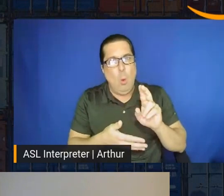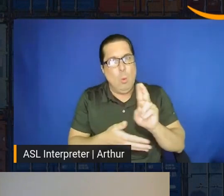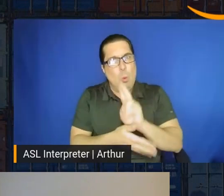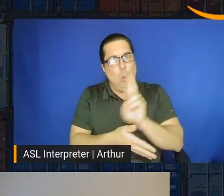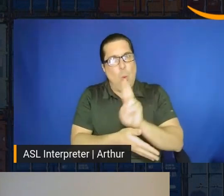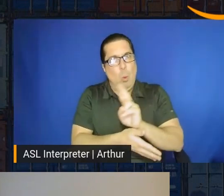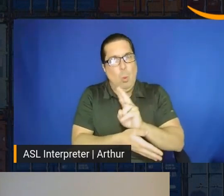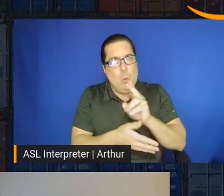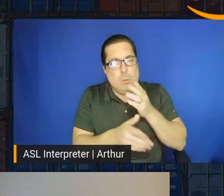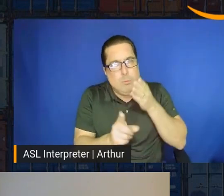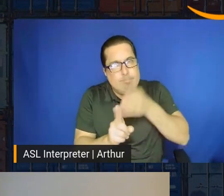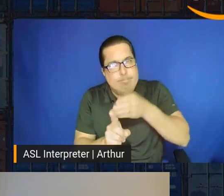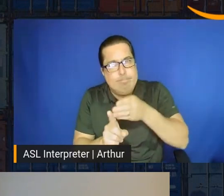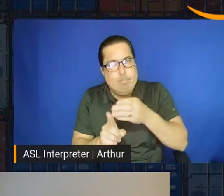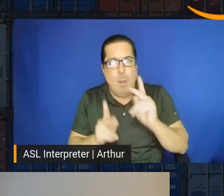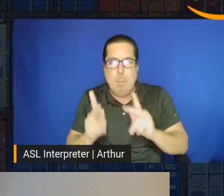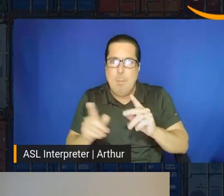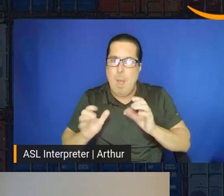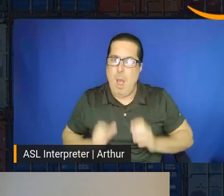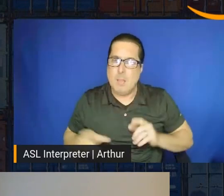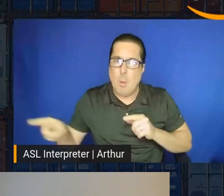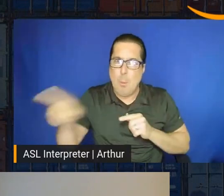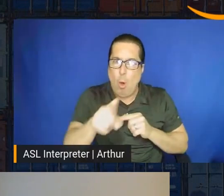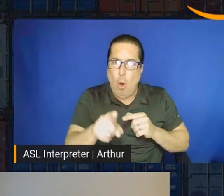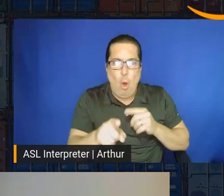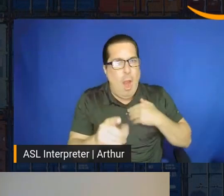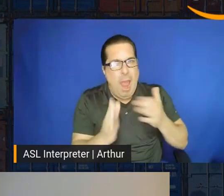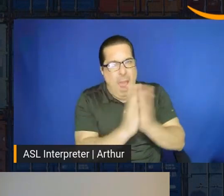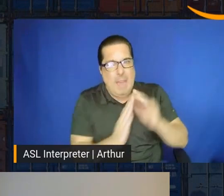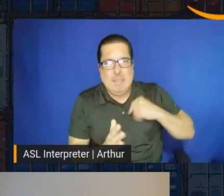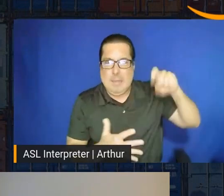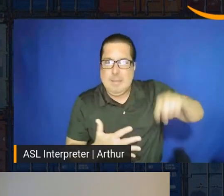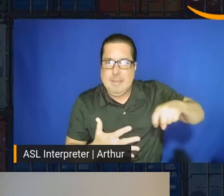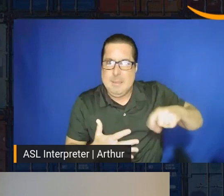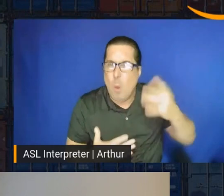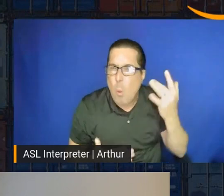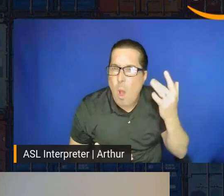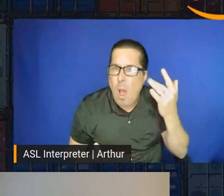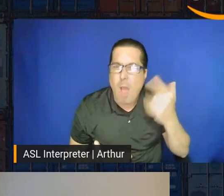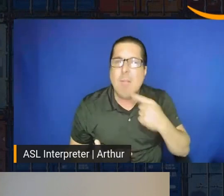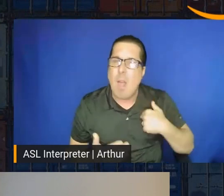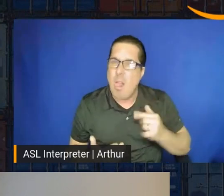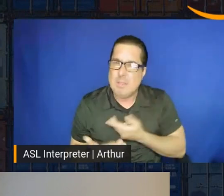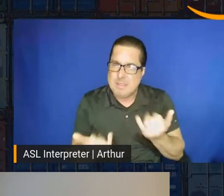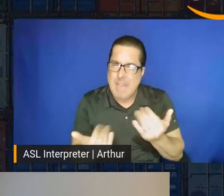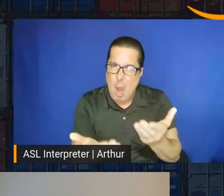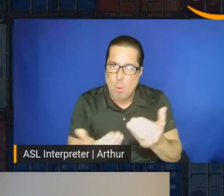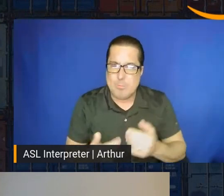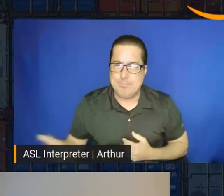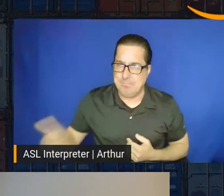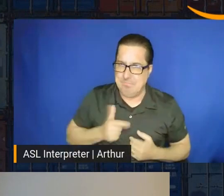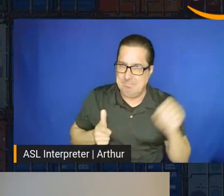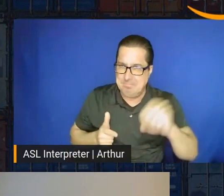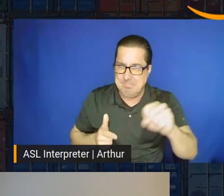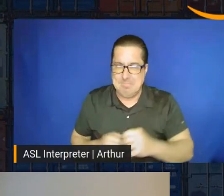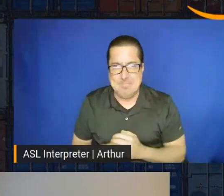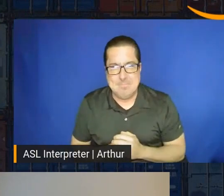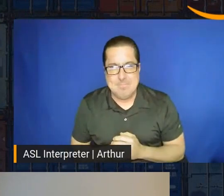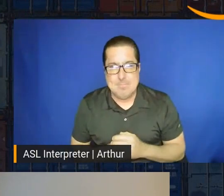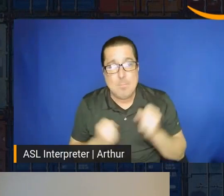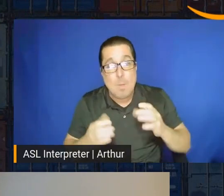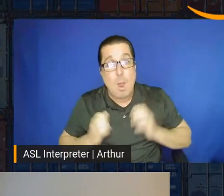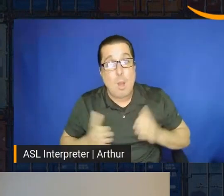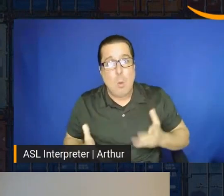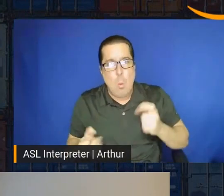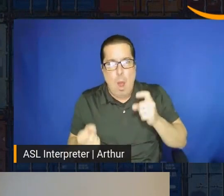customers asking for something like this? Yeah, so a lot of our customers want to modernize